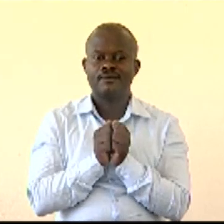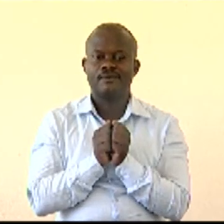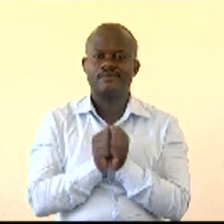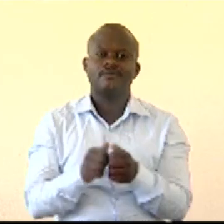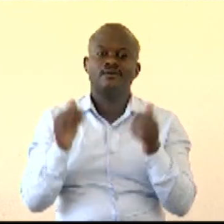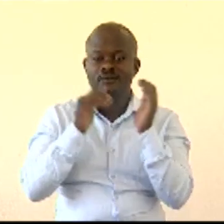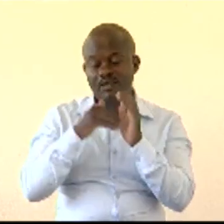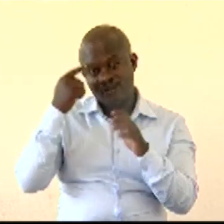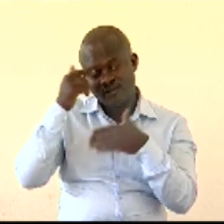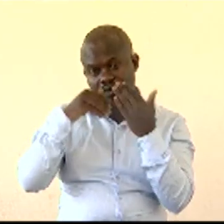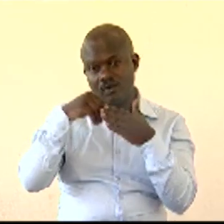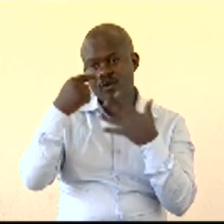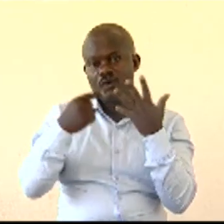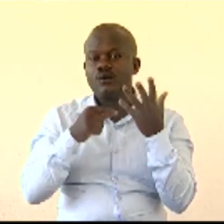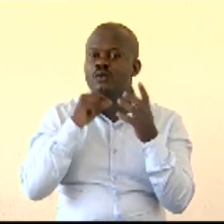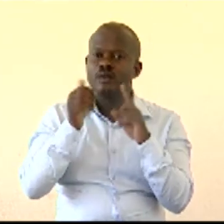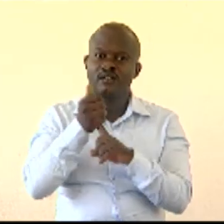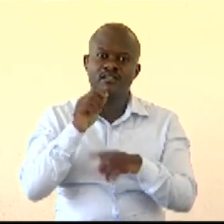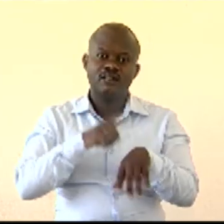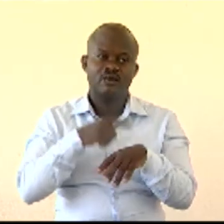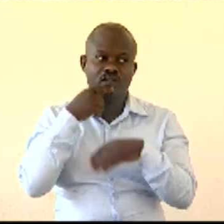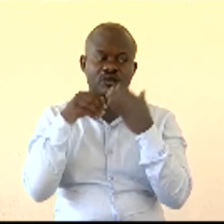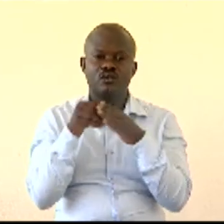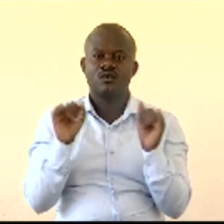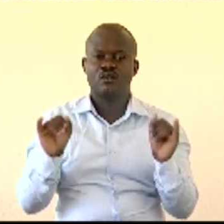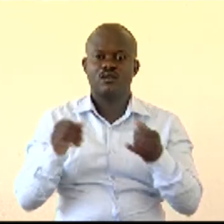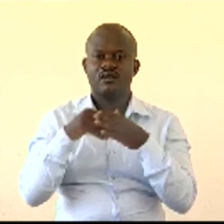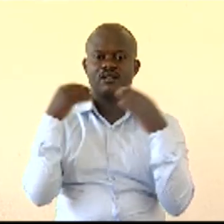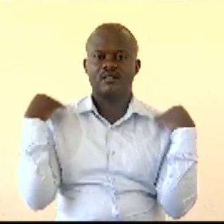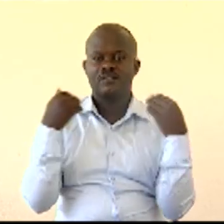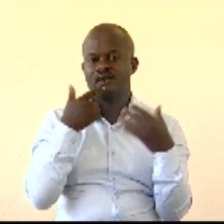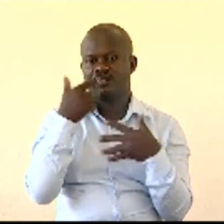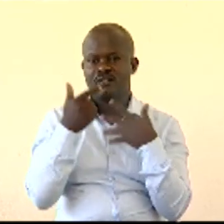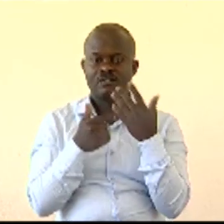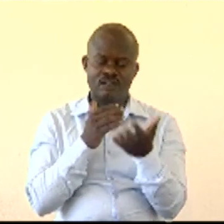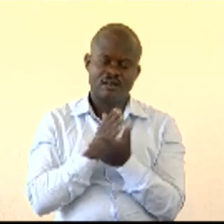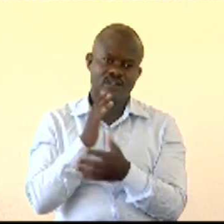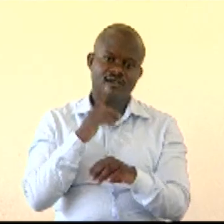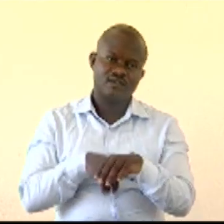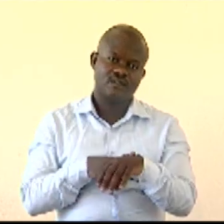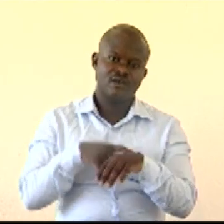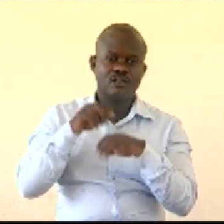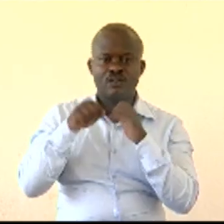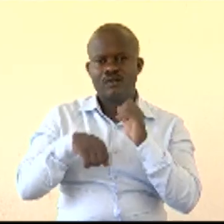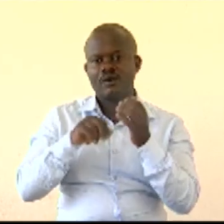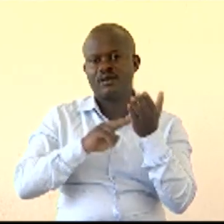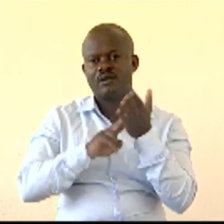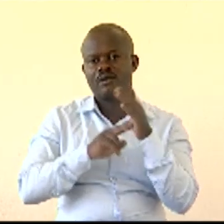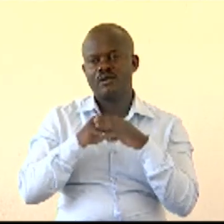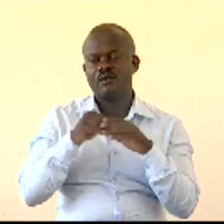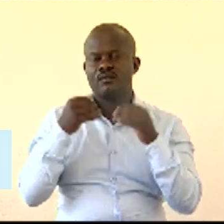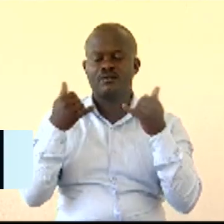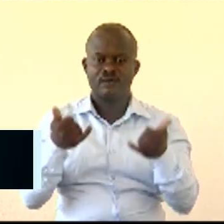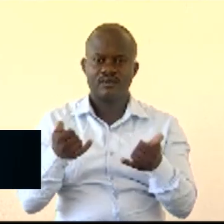And for those who didn't get time to try the exercise, this is the right time. You can use this time